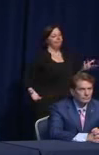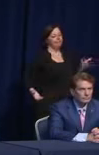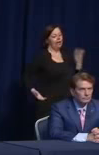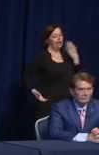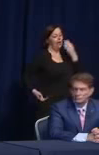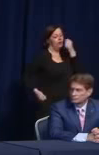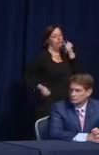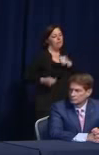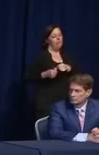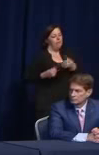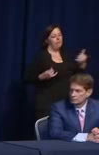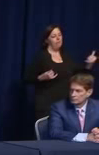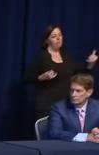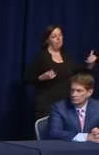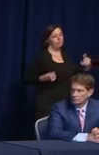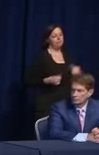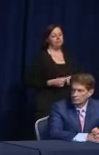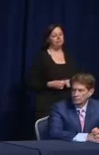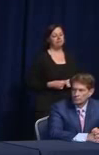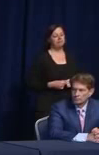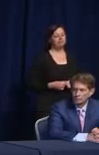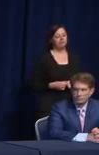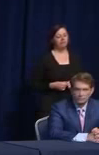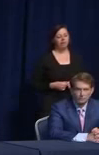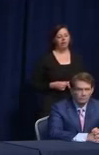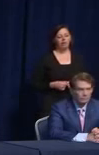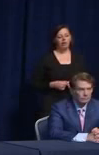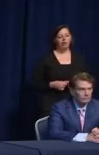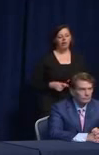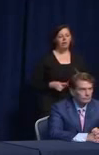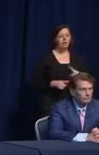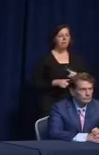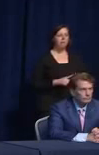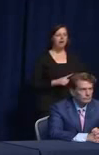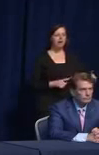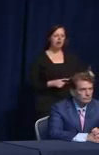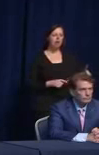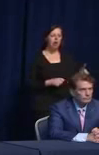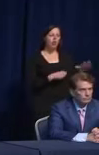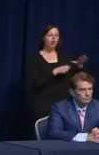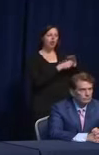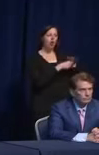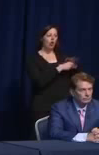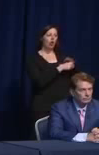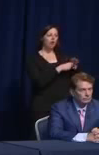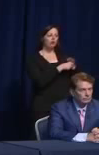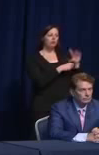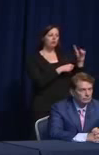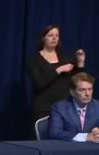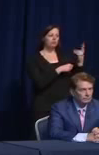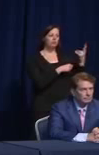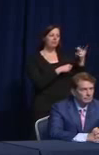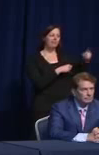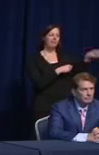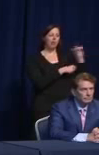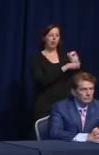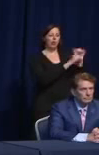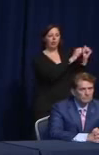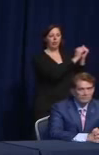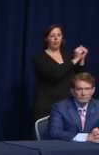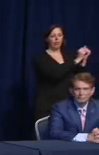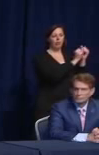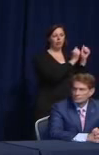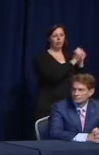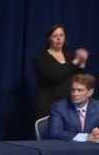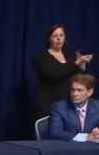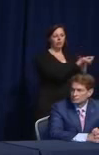but we obviously, through the local health officers, are working with the nursing homes. I just happened